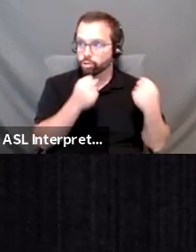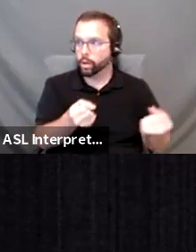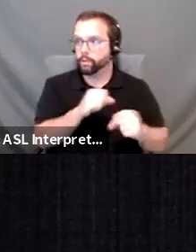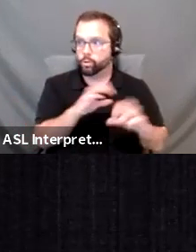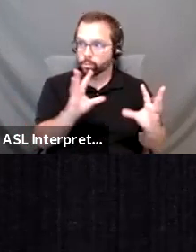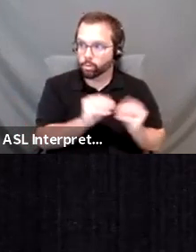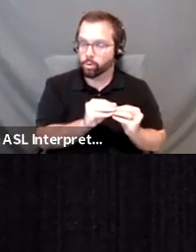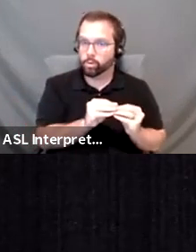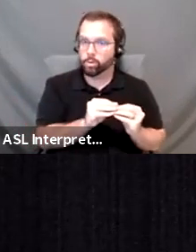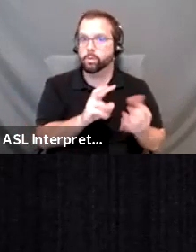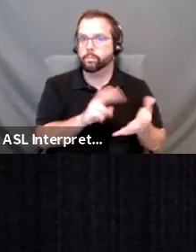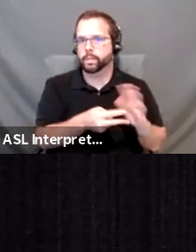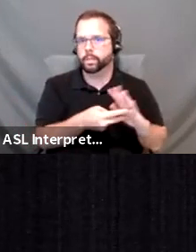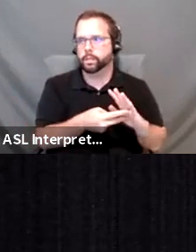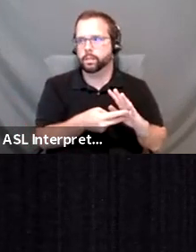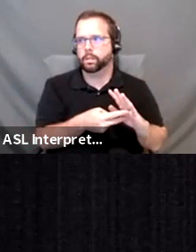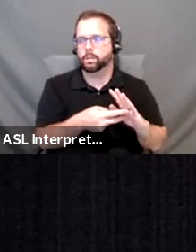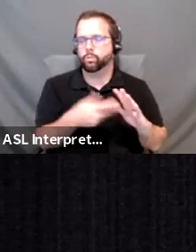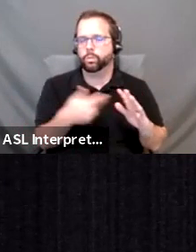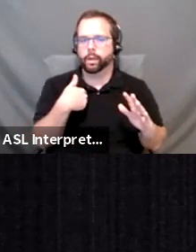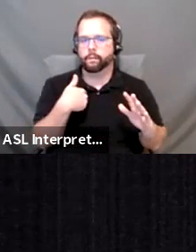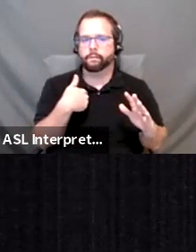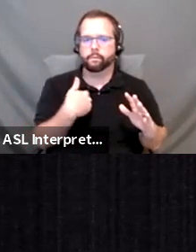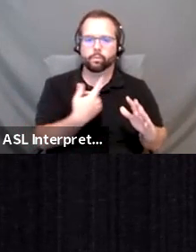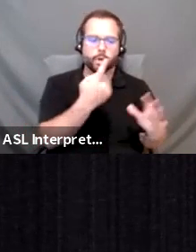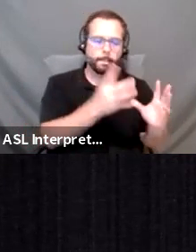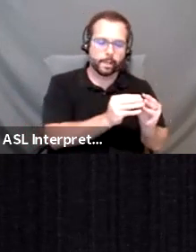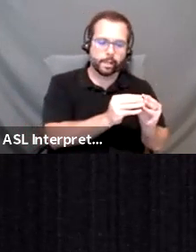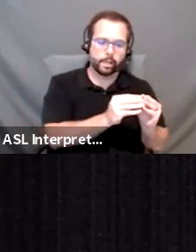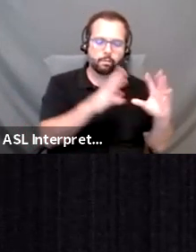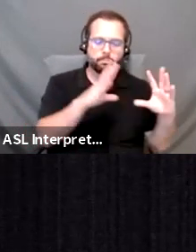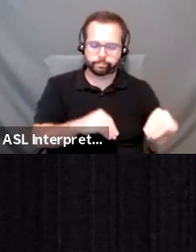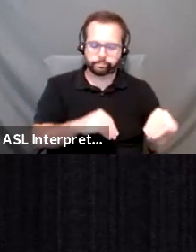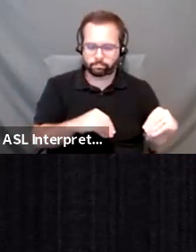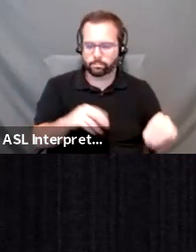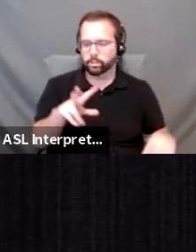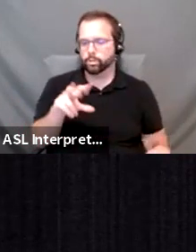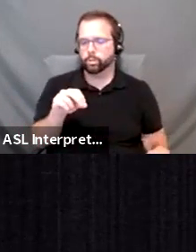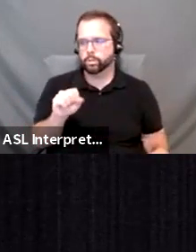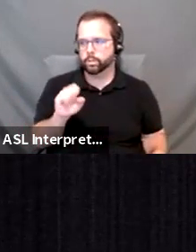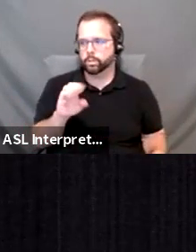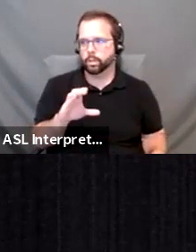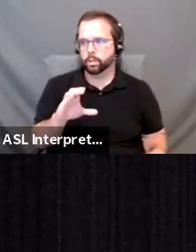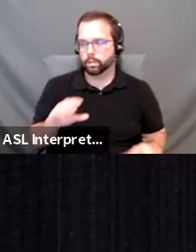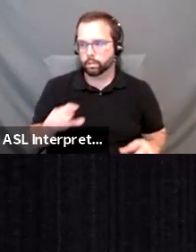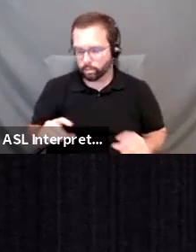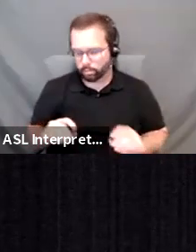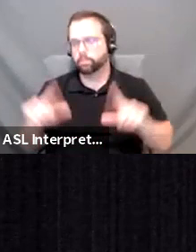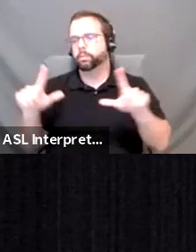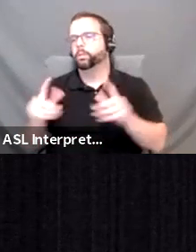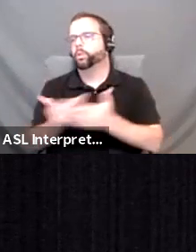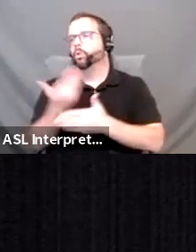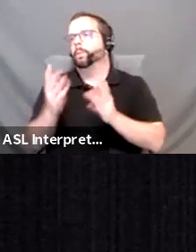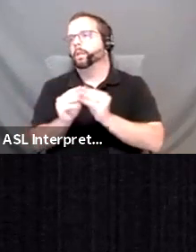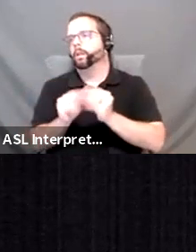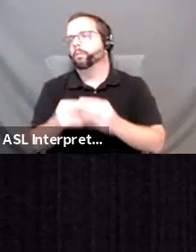seconds, if that, between a meeting to another meeting. And that can be exhausting, especially if people have